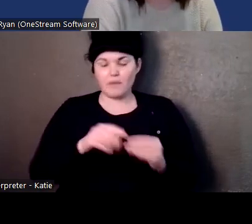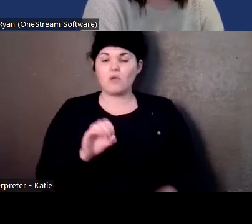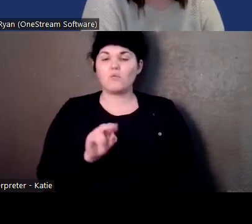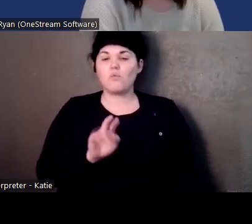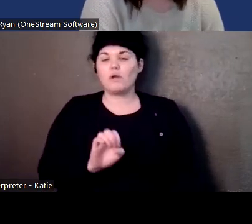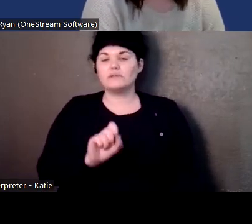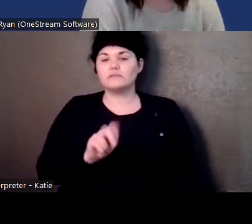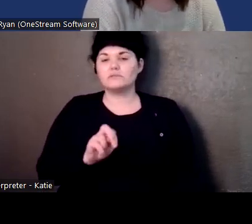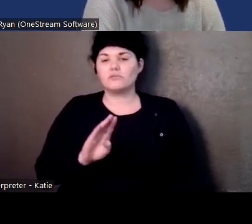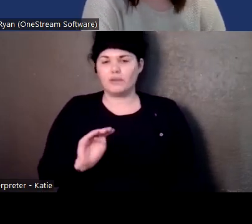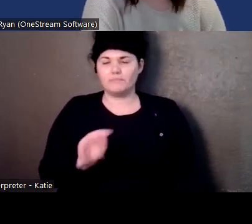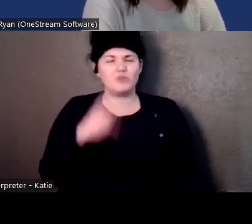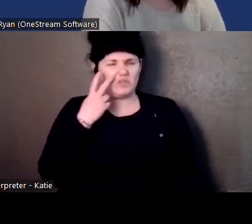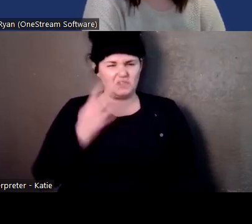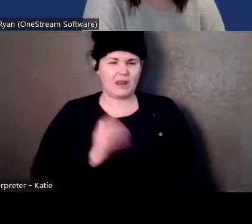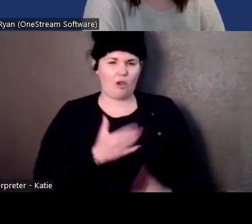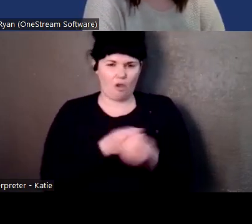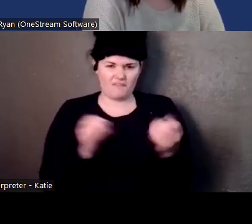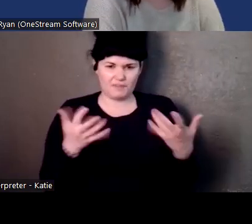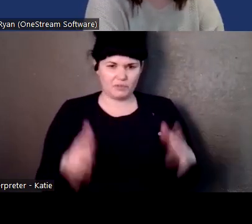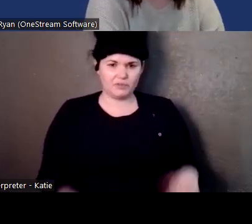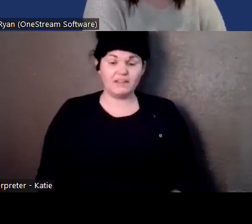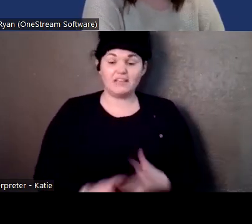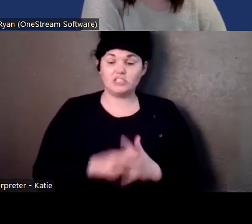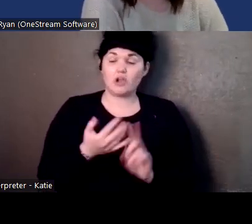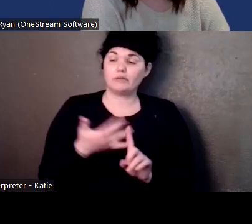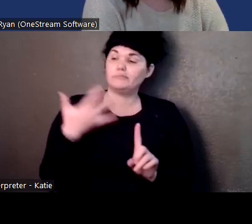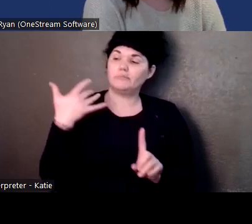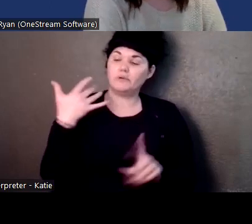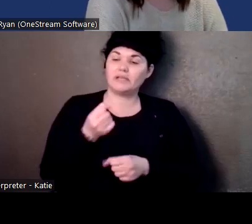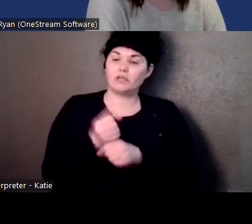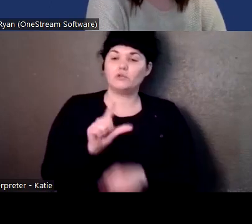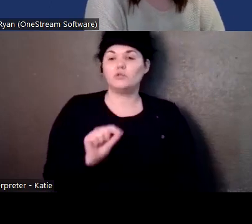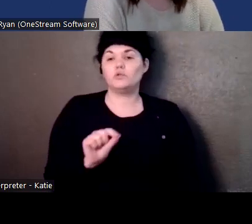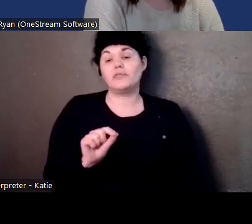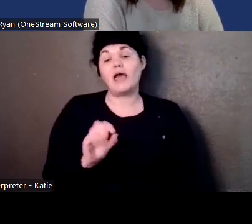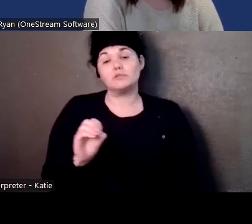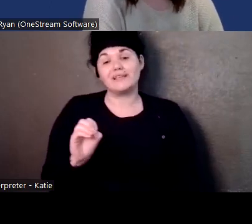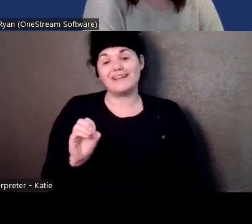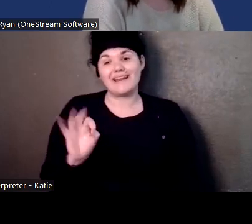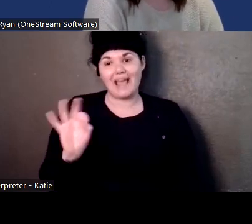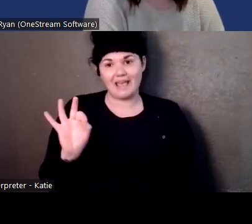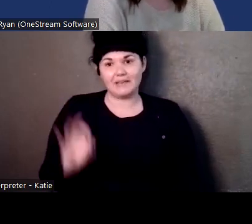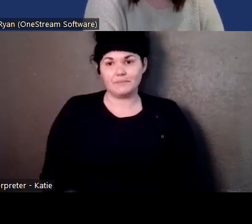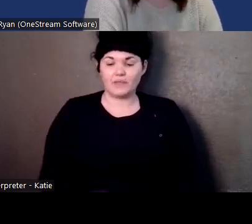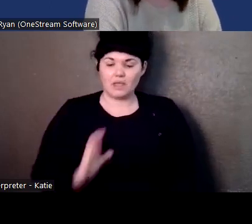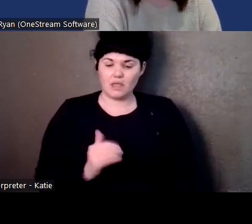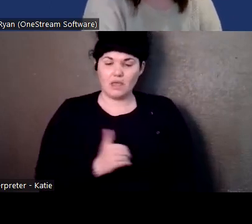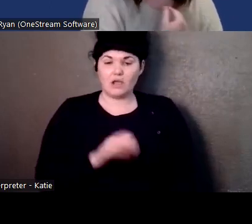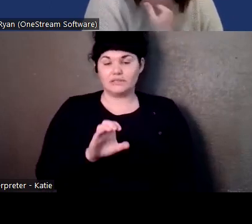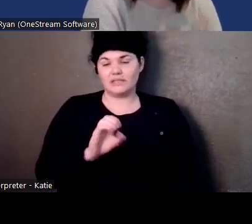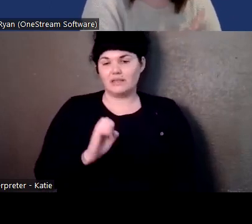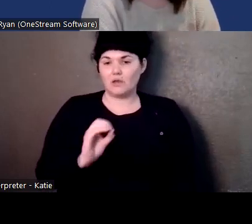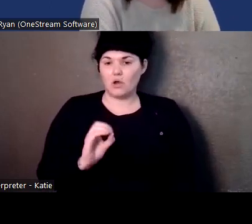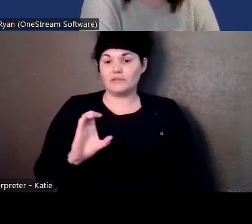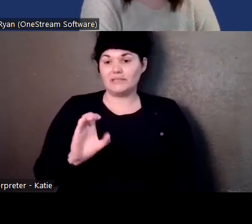offices. So it all started back in 2009 when our CEO and CTO had, and for those of you that